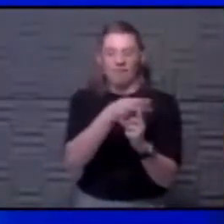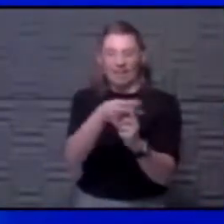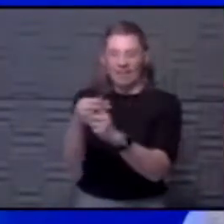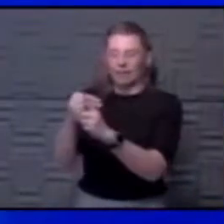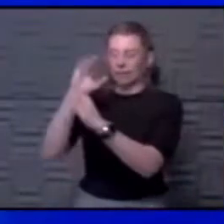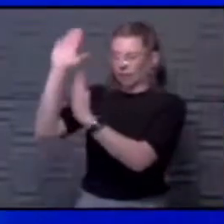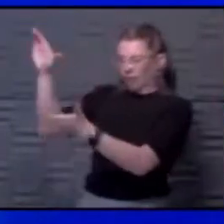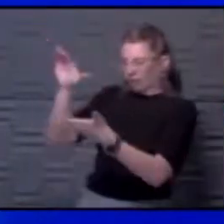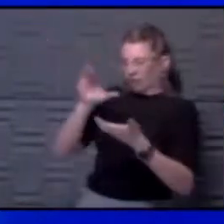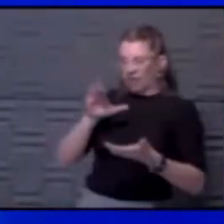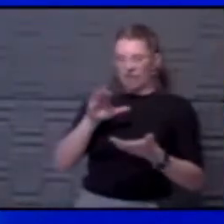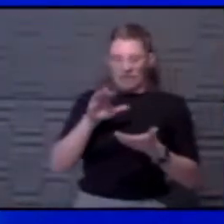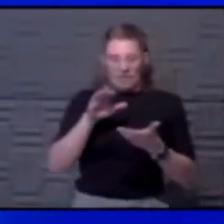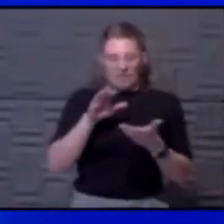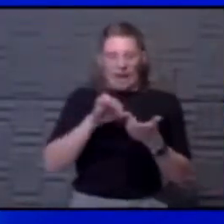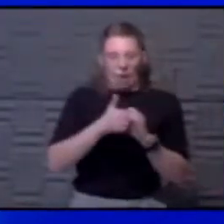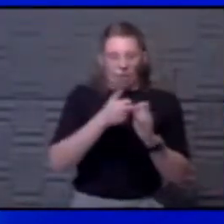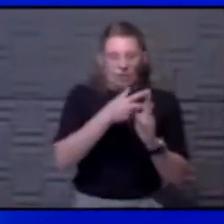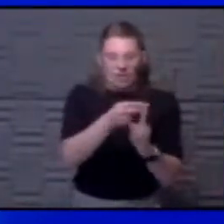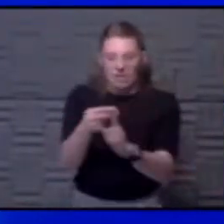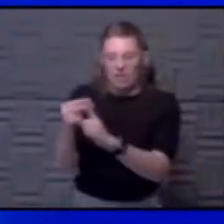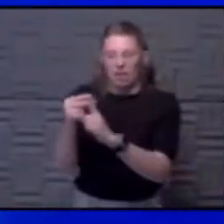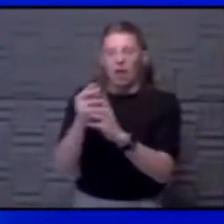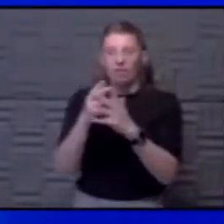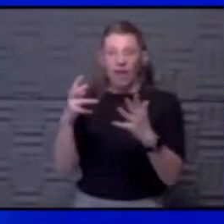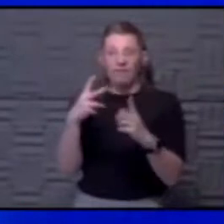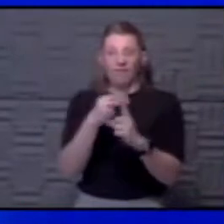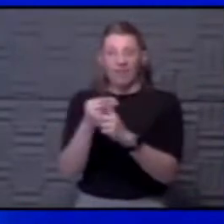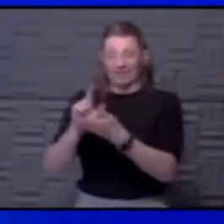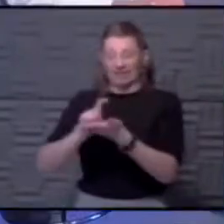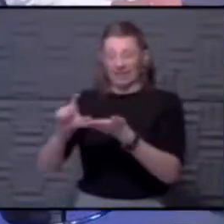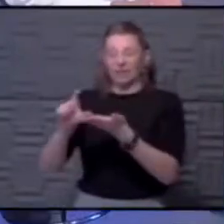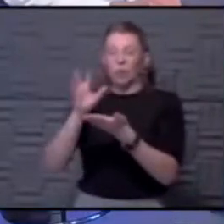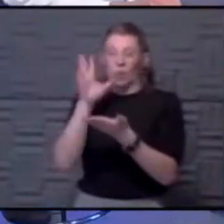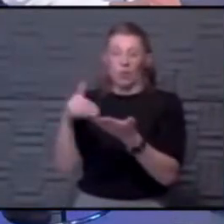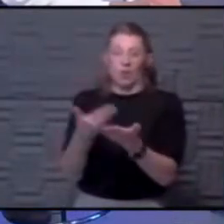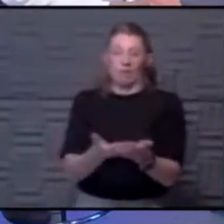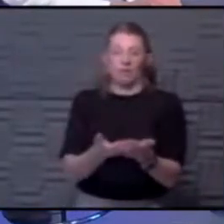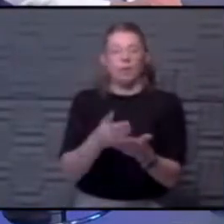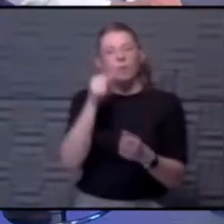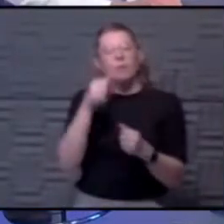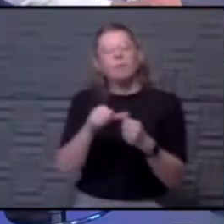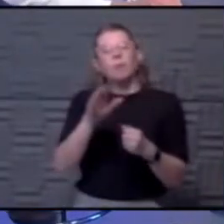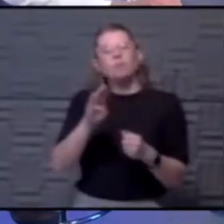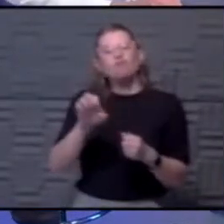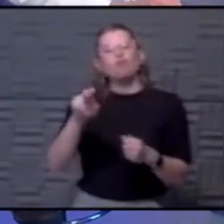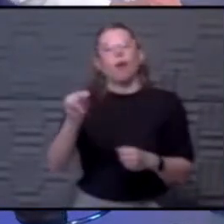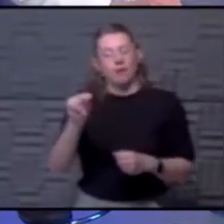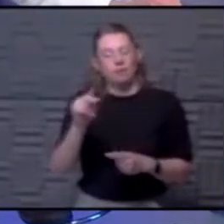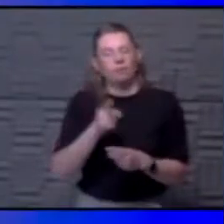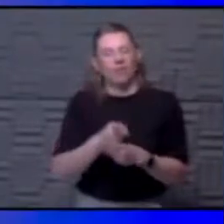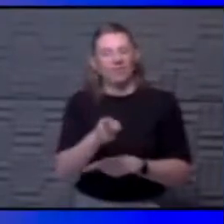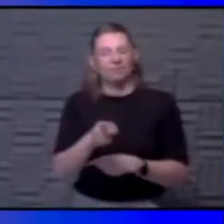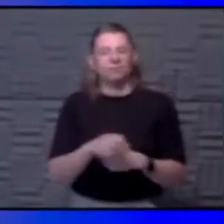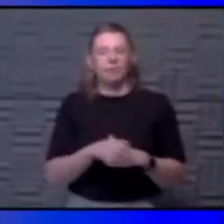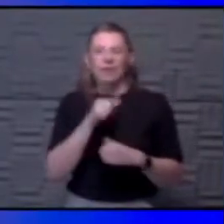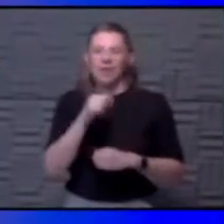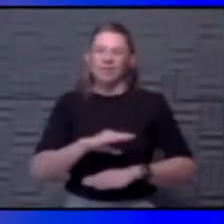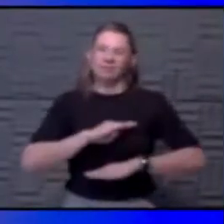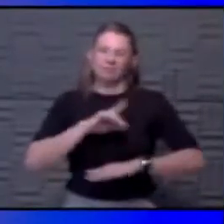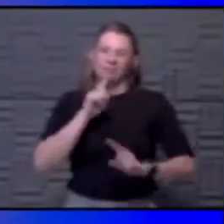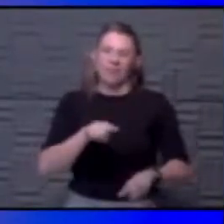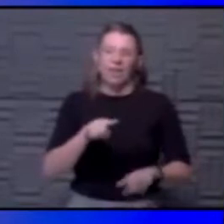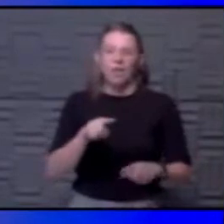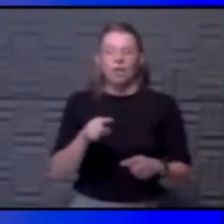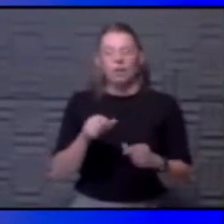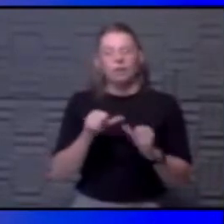it all administered, because we have a lot of vaccine coming. Well, and remember, for Brian, I think, right, that's not a very satisfying answer. Keep